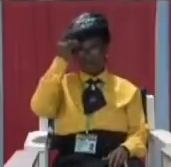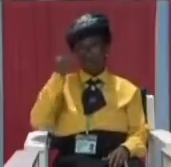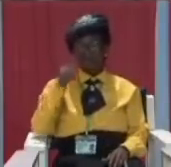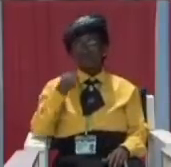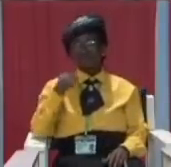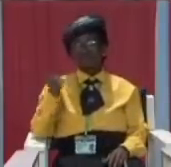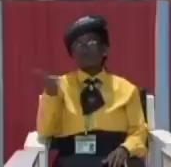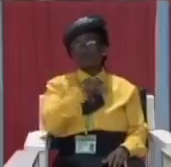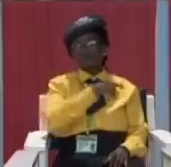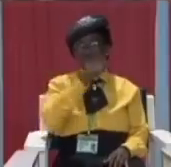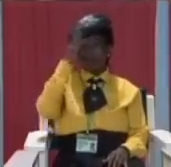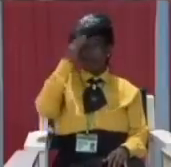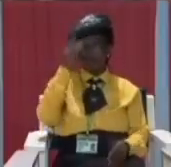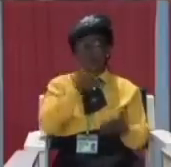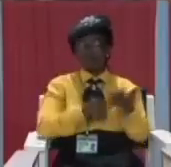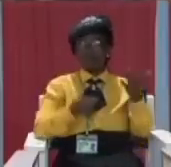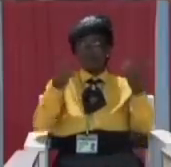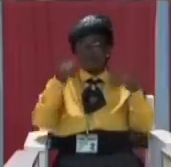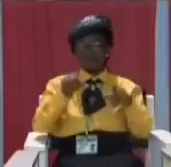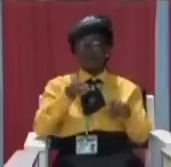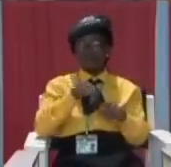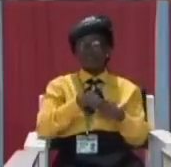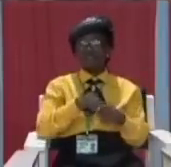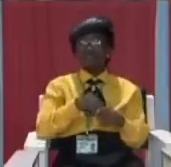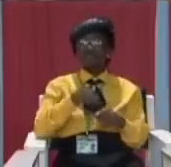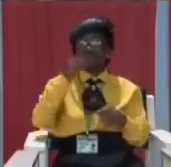You know what happened in Judges chapter 16,